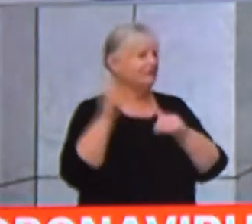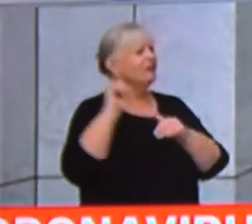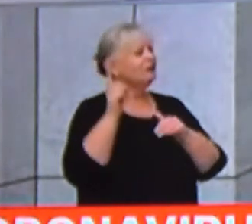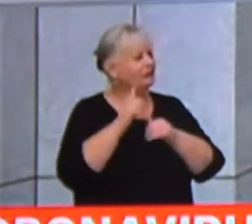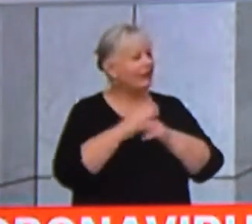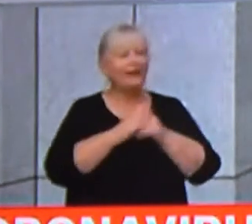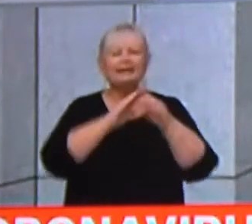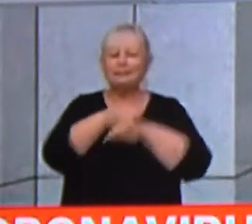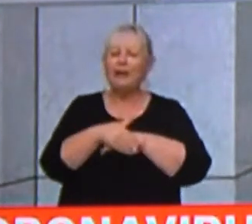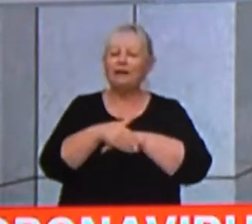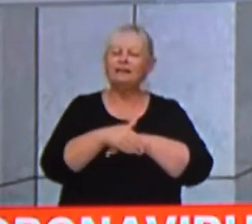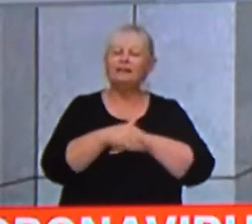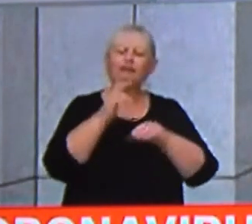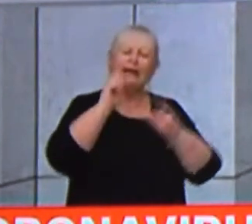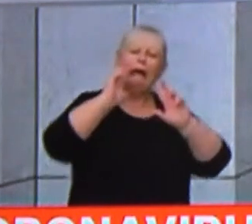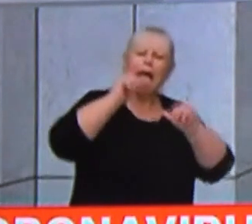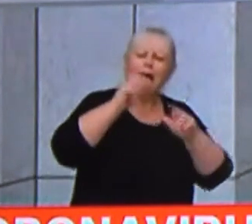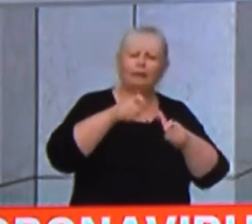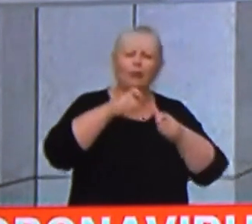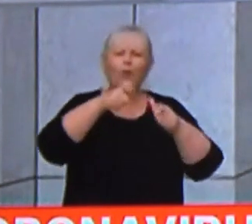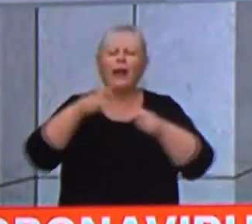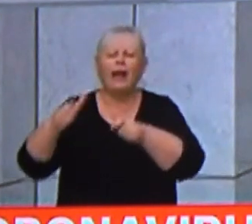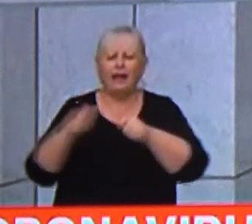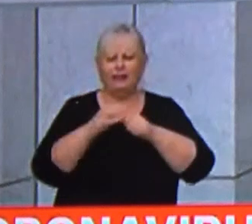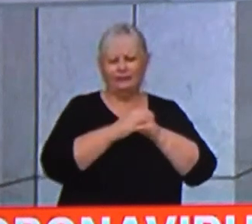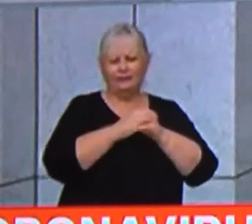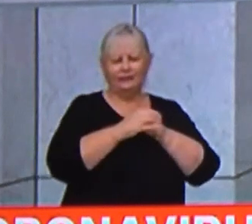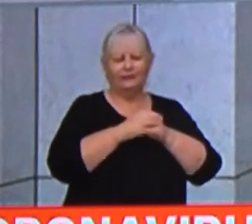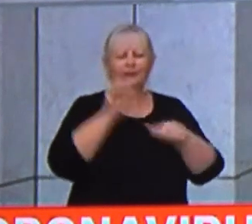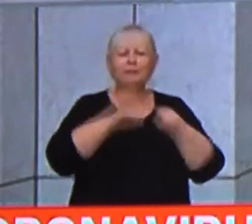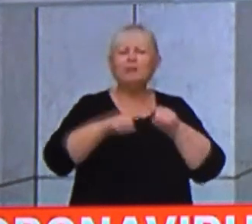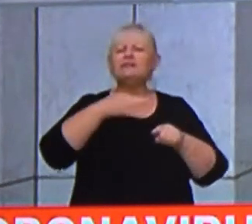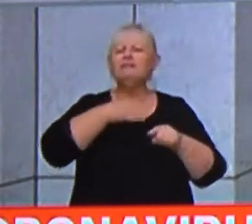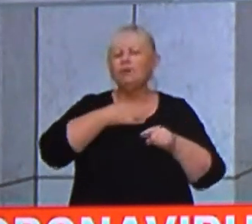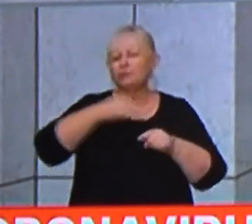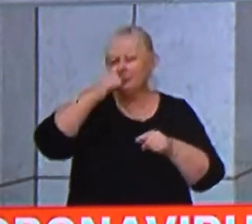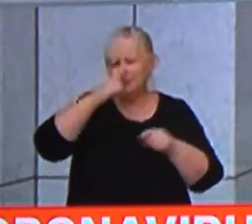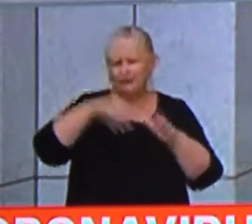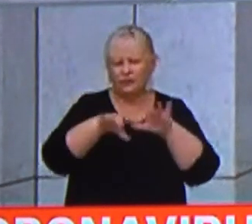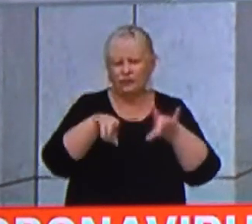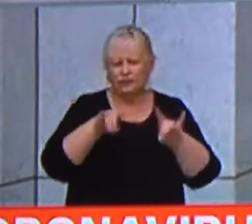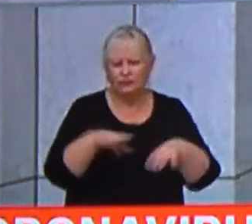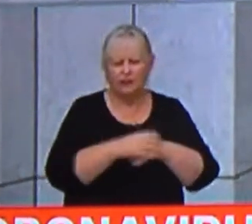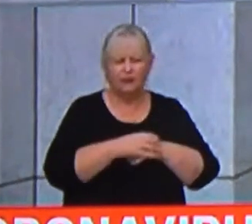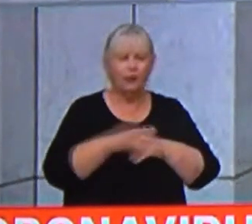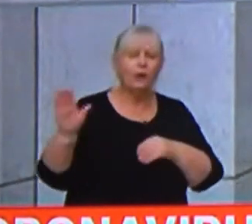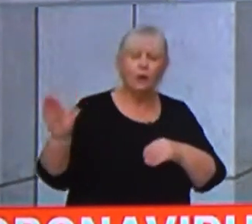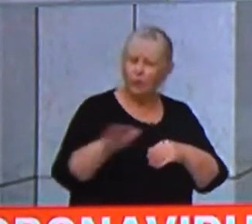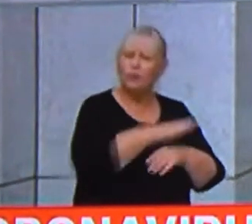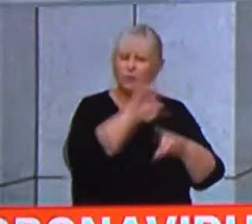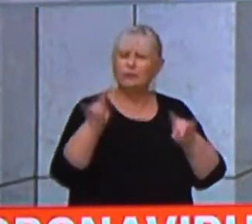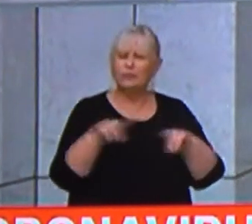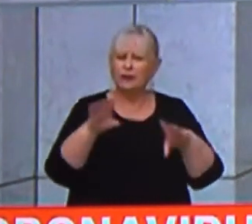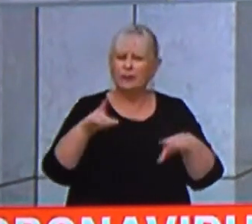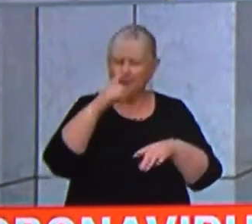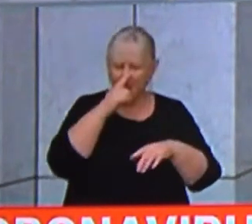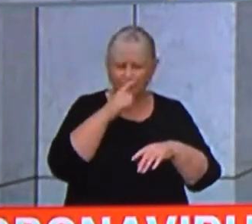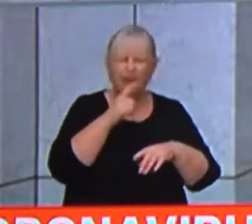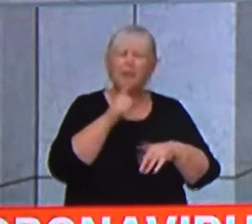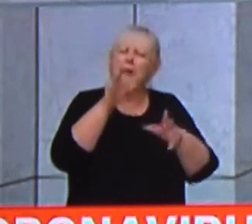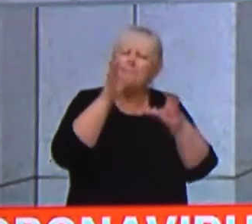that will work in Australia. And so our approach has been to apply the discipline to the design